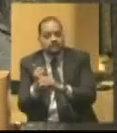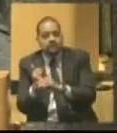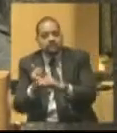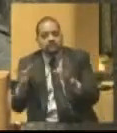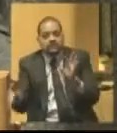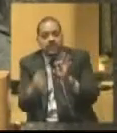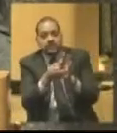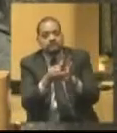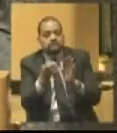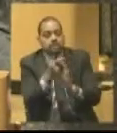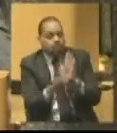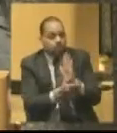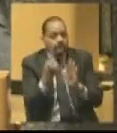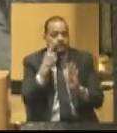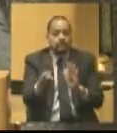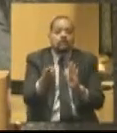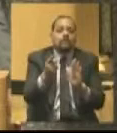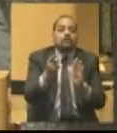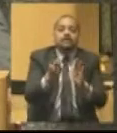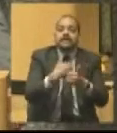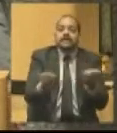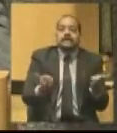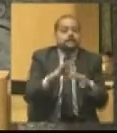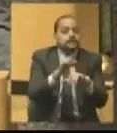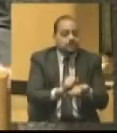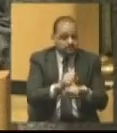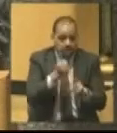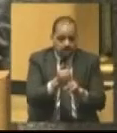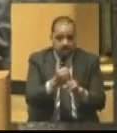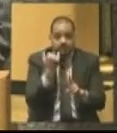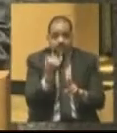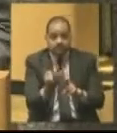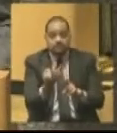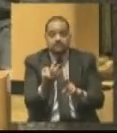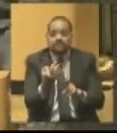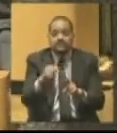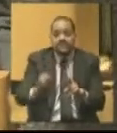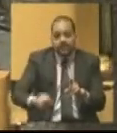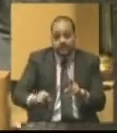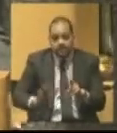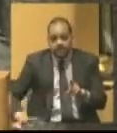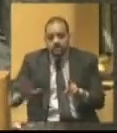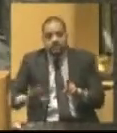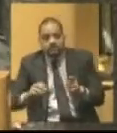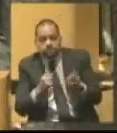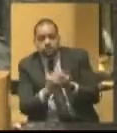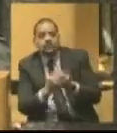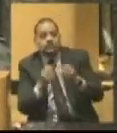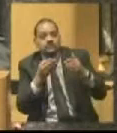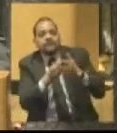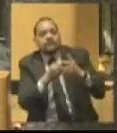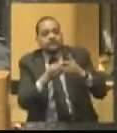would emancipate the slaves of emancipate any slaves used by the Confederates in support of the rebellion.